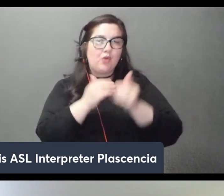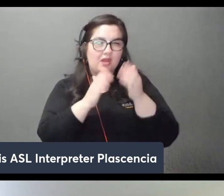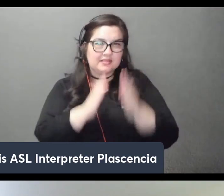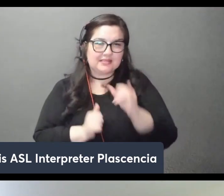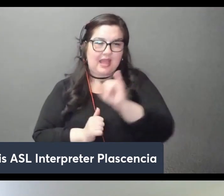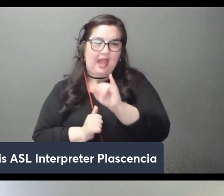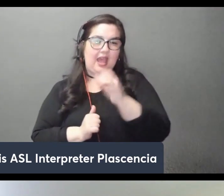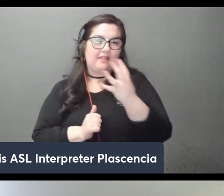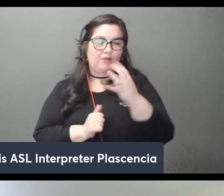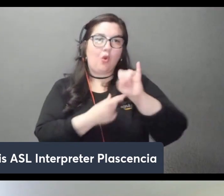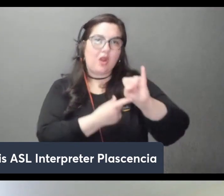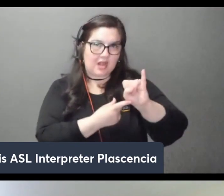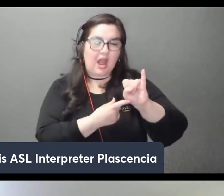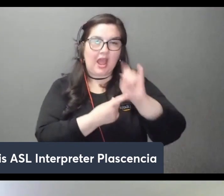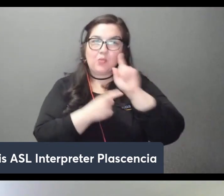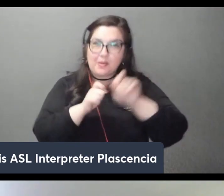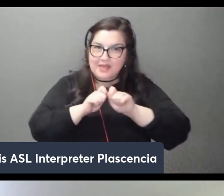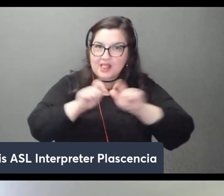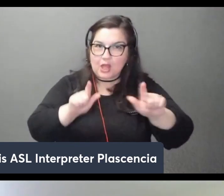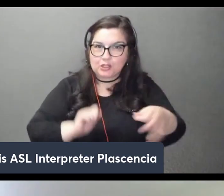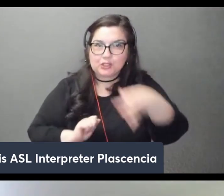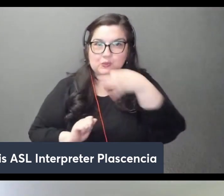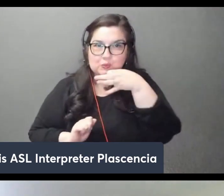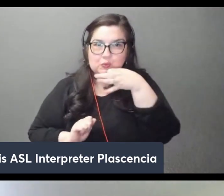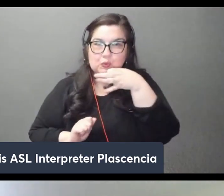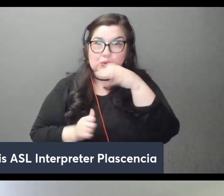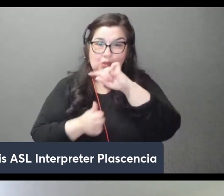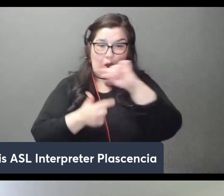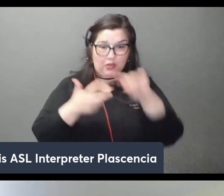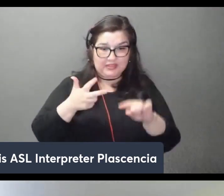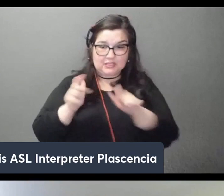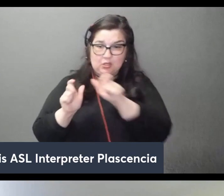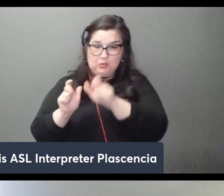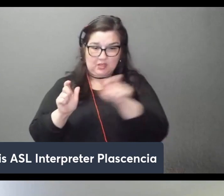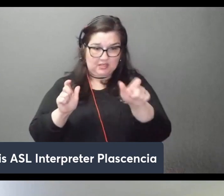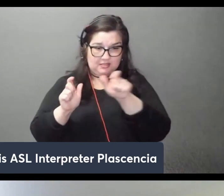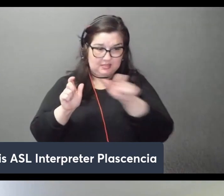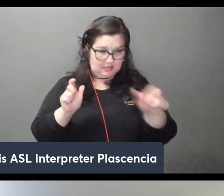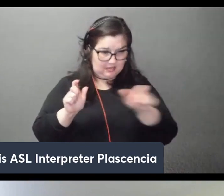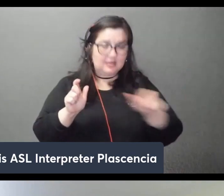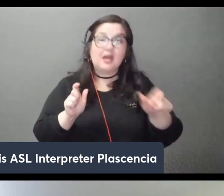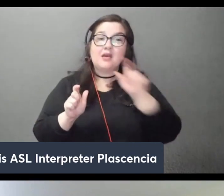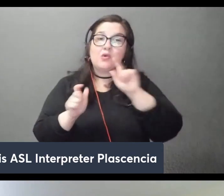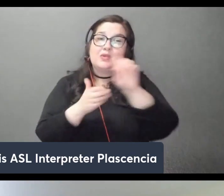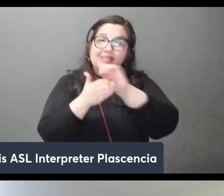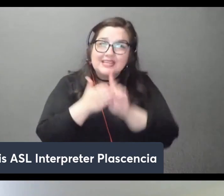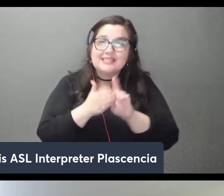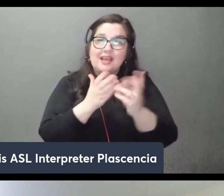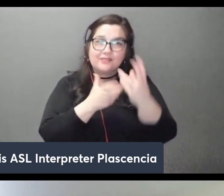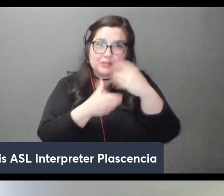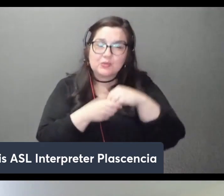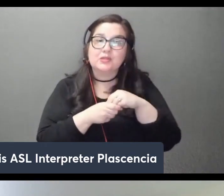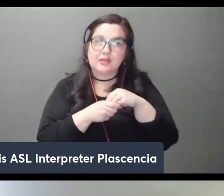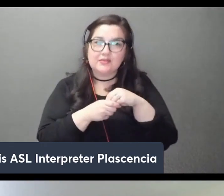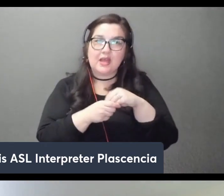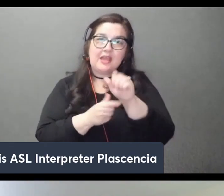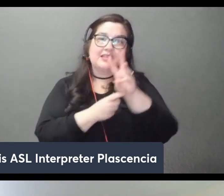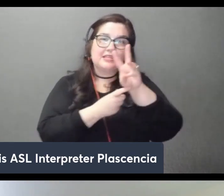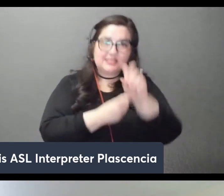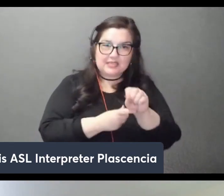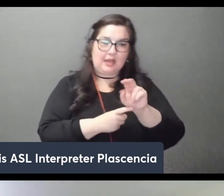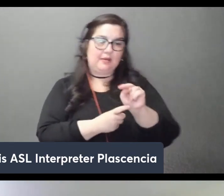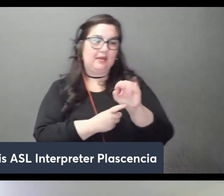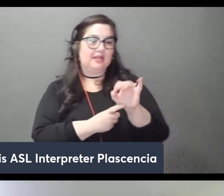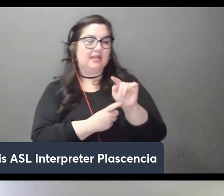going to be launching very soon. And all these three instances are designed and exclusively enabled with AWS Nitro